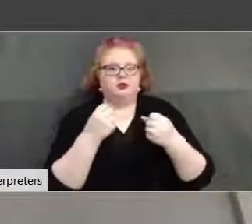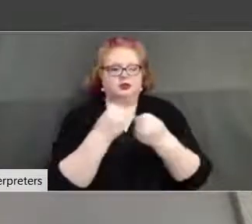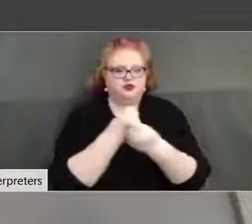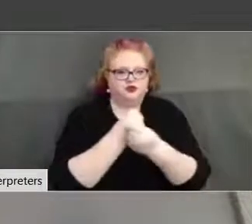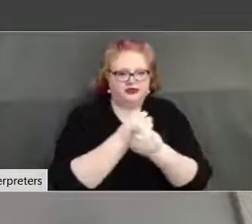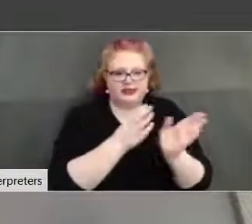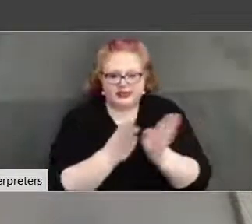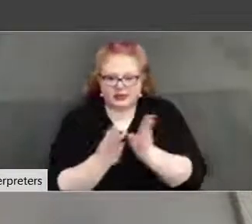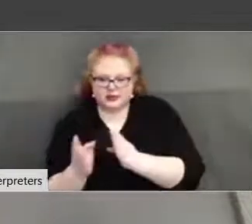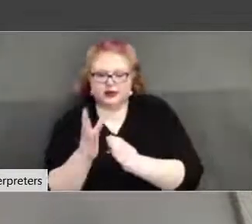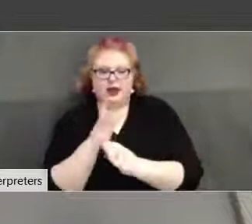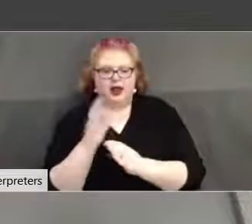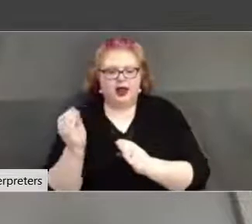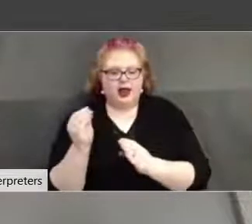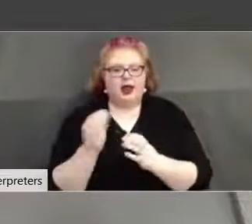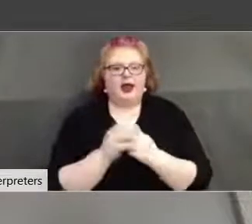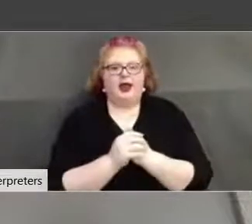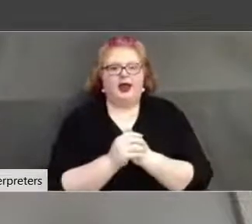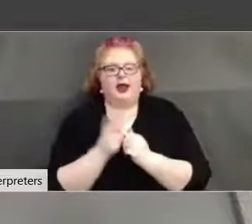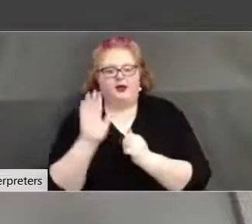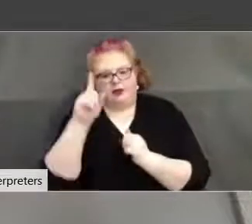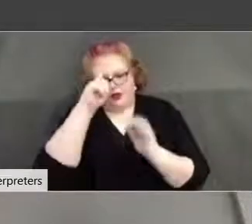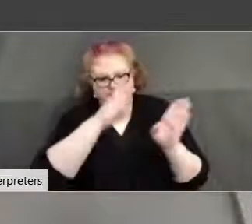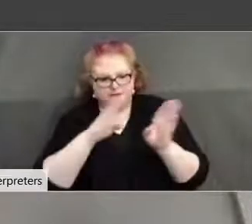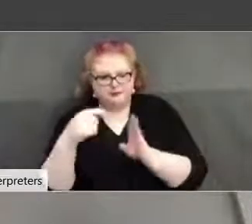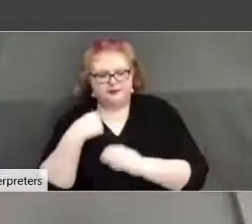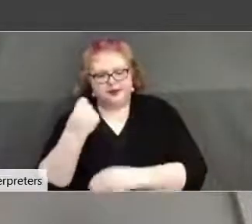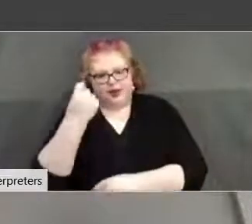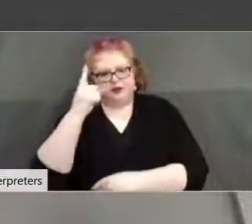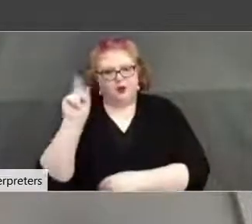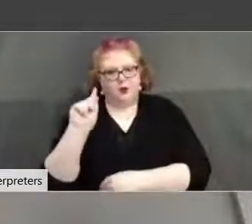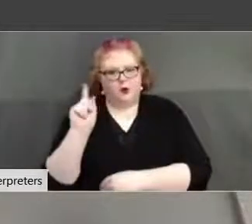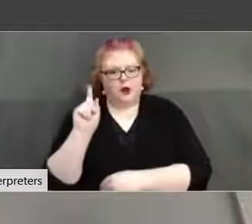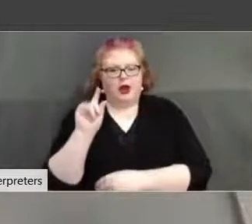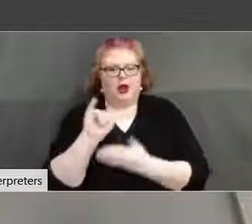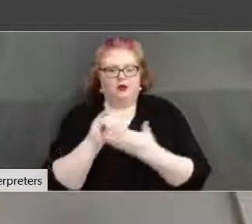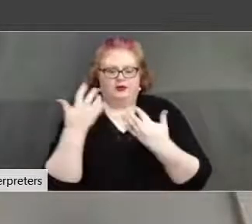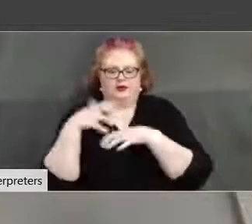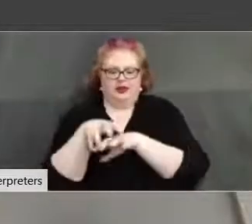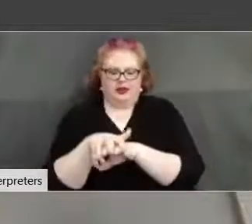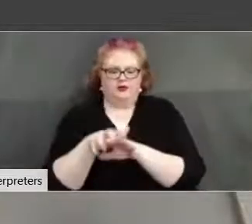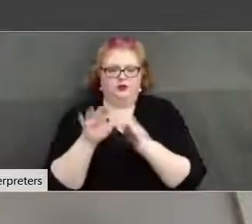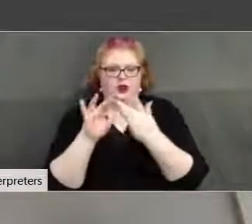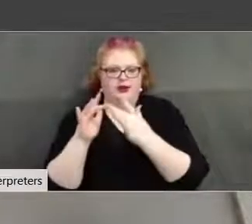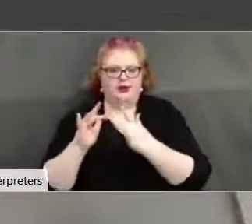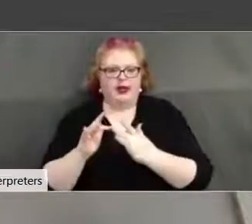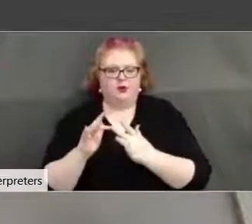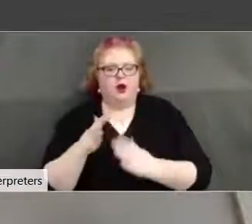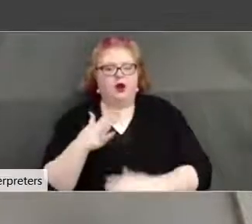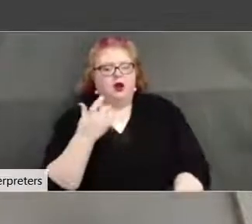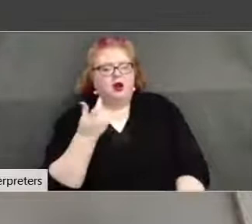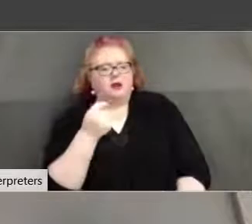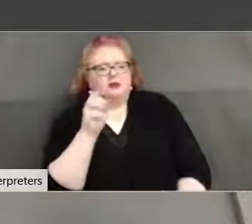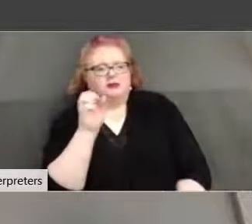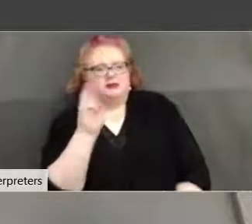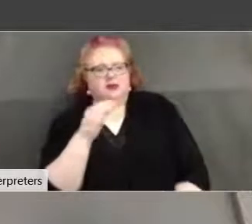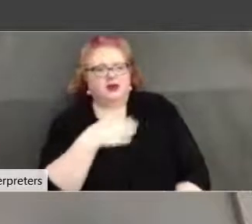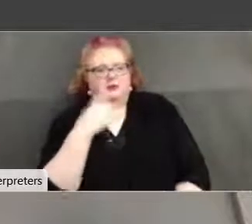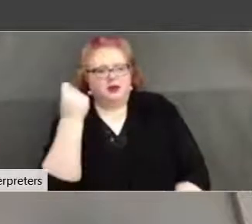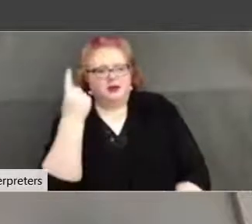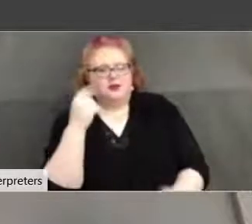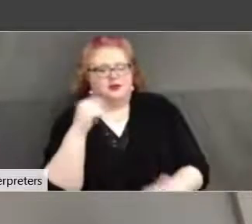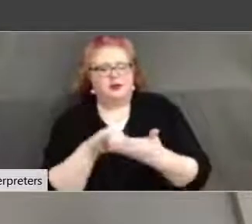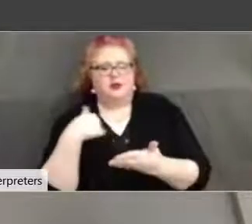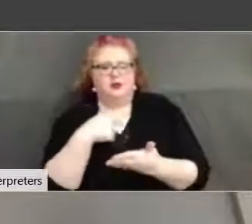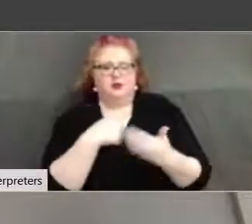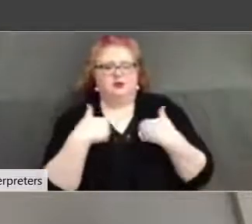where the clinically integrated network wants to go. I think, Tom, from my understanding, we've had a lot of folks who didn't seek